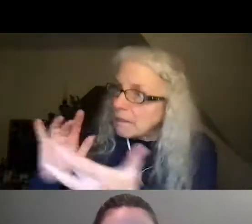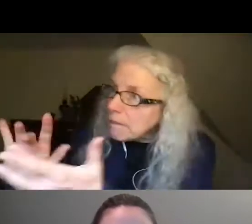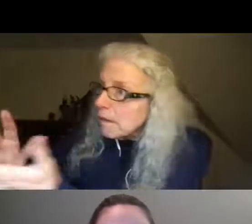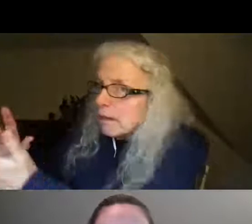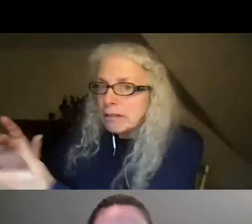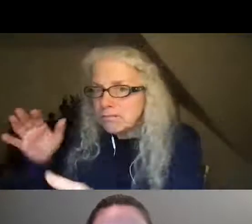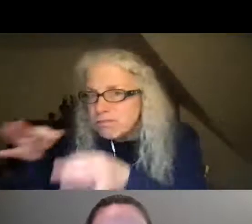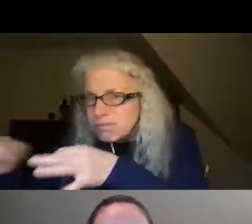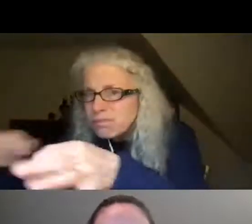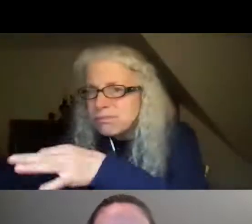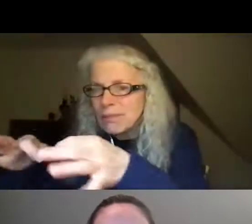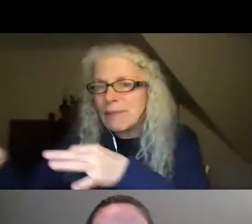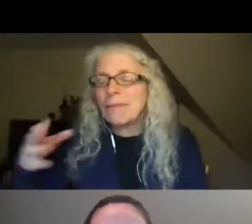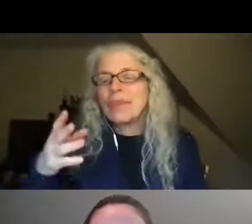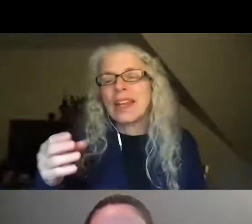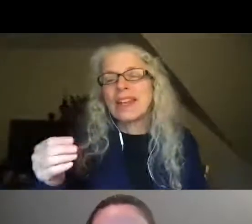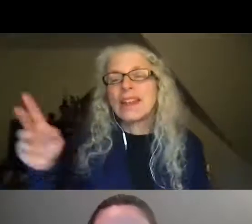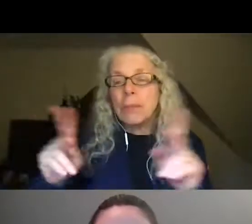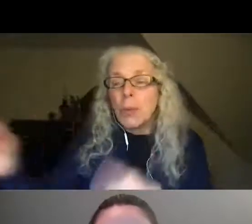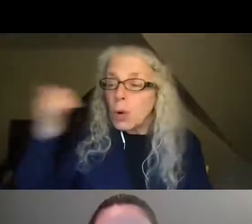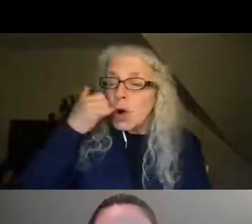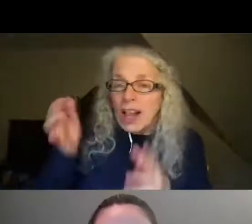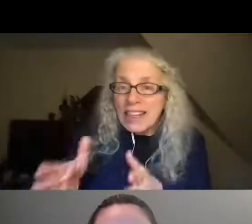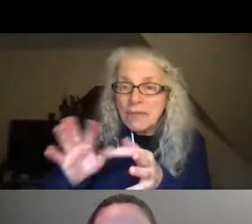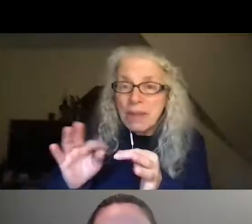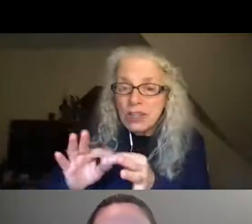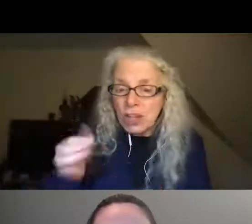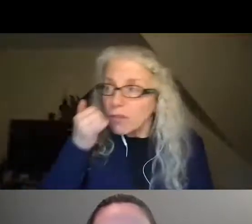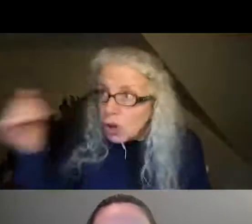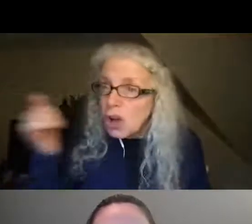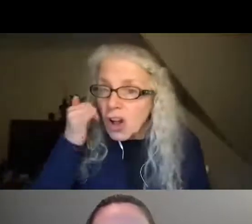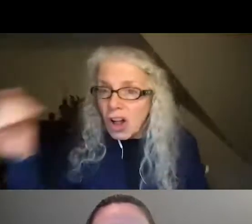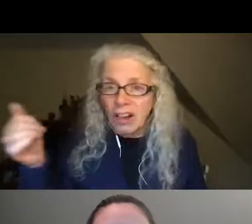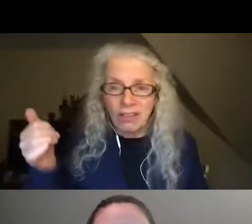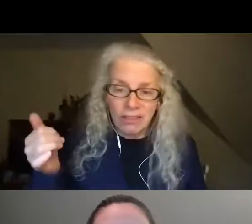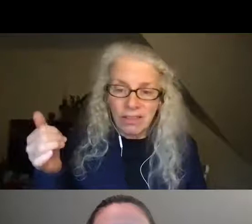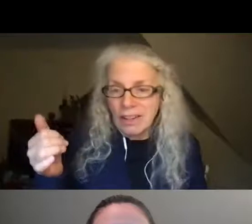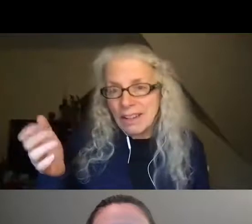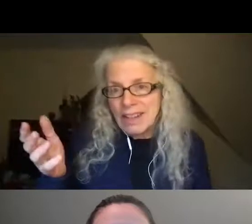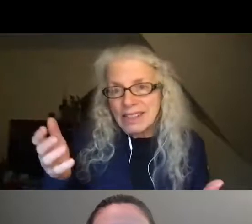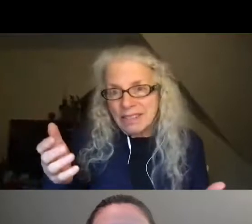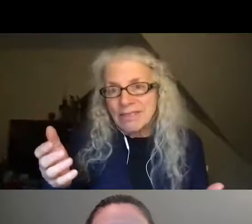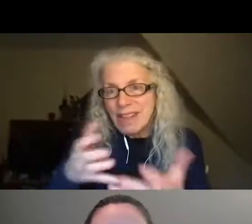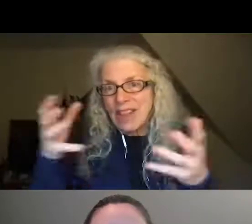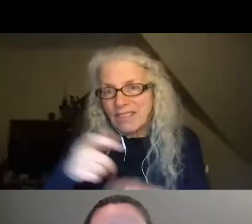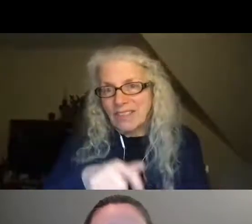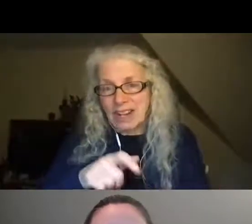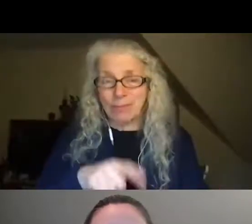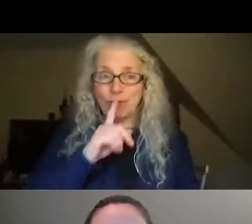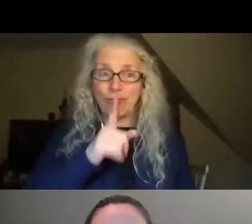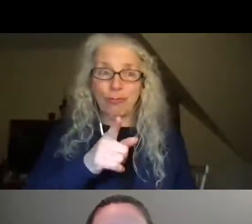get back in touch with all of our callers on a daily and weekly basis. So having a